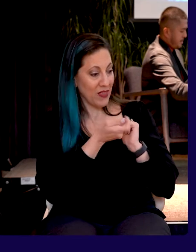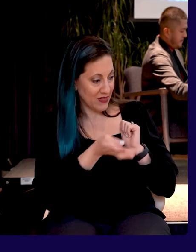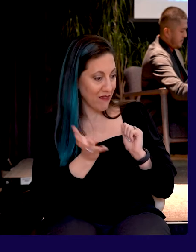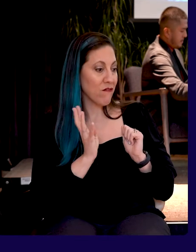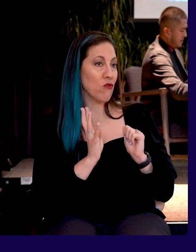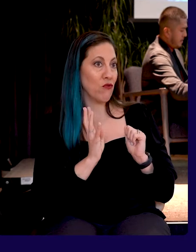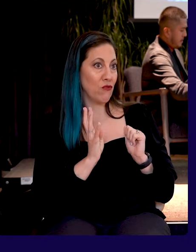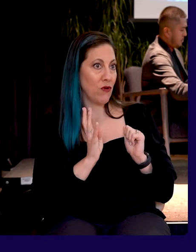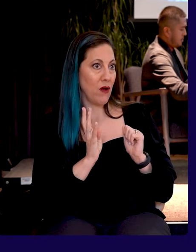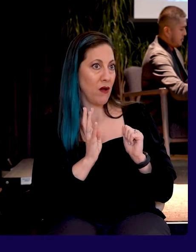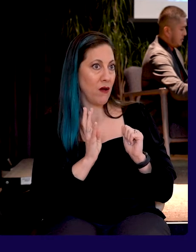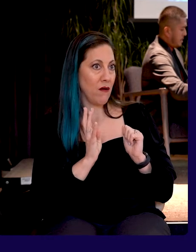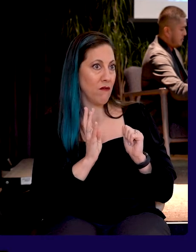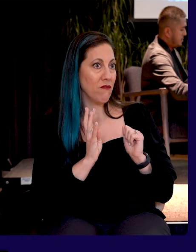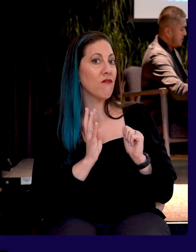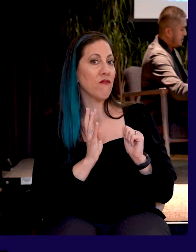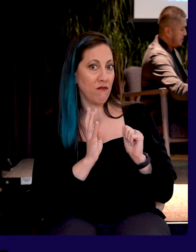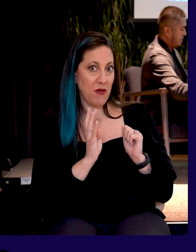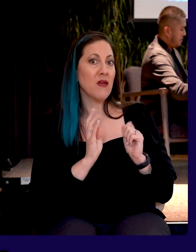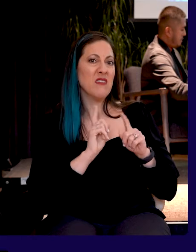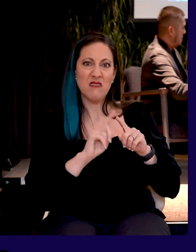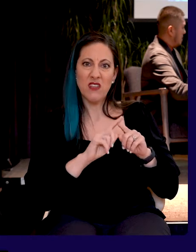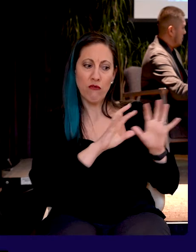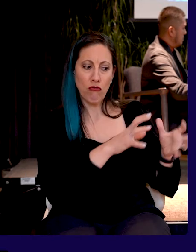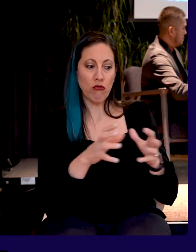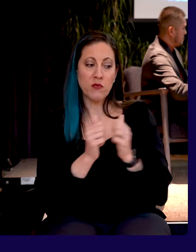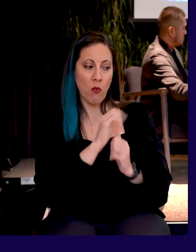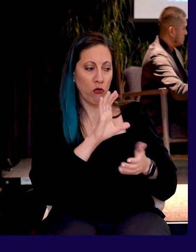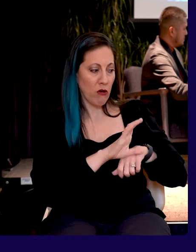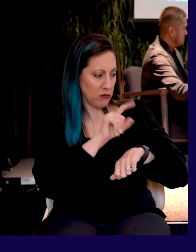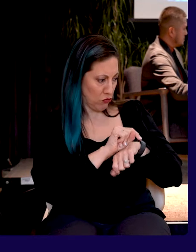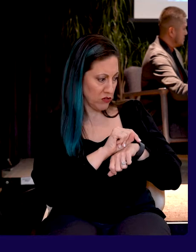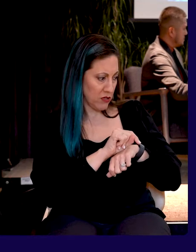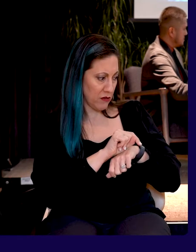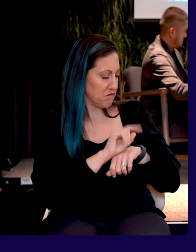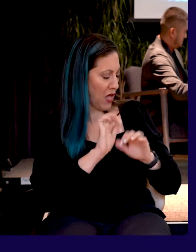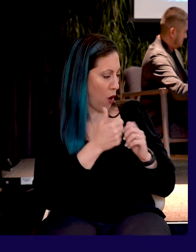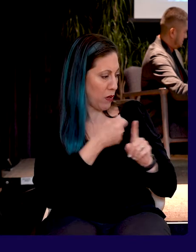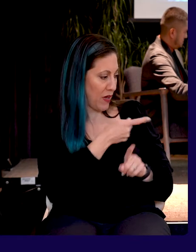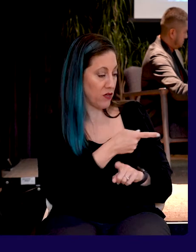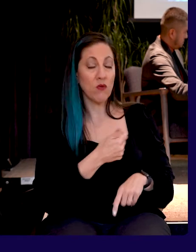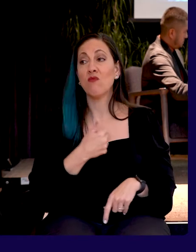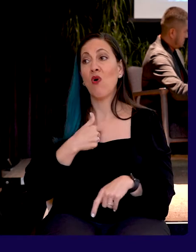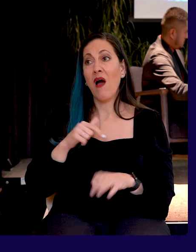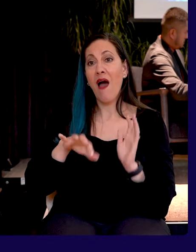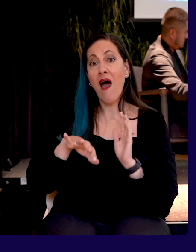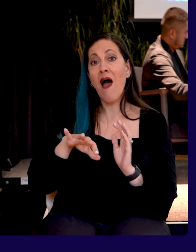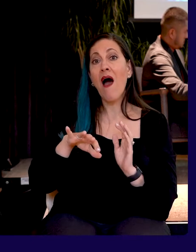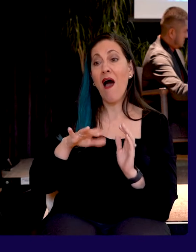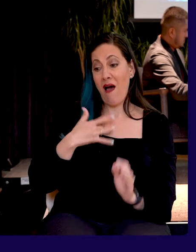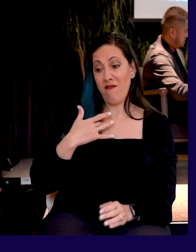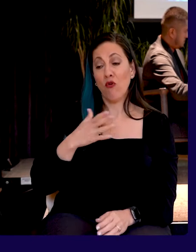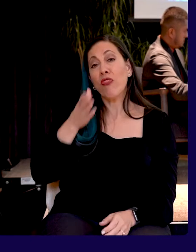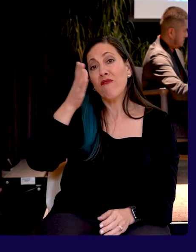orgs in your consulting. How are these findings resonating with you? Well, first of all, I founded Future Forward Strategies,